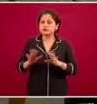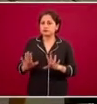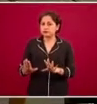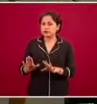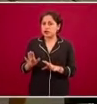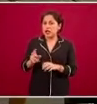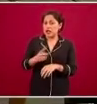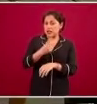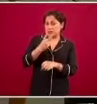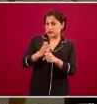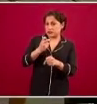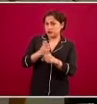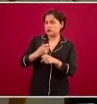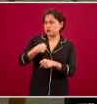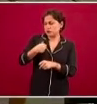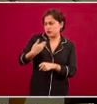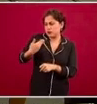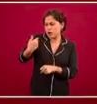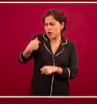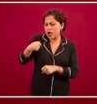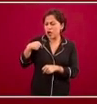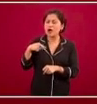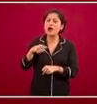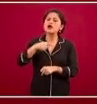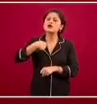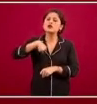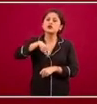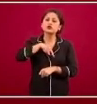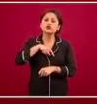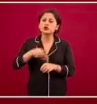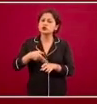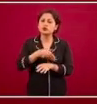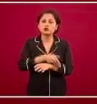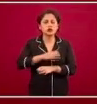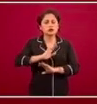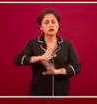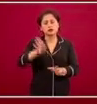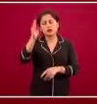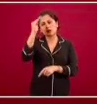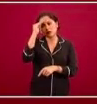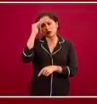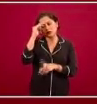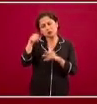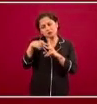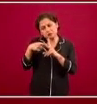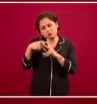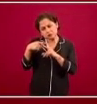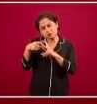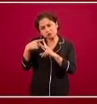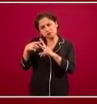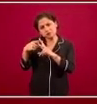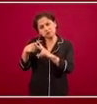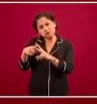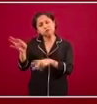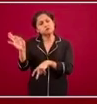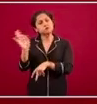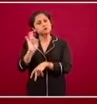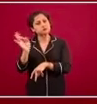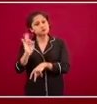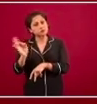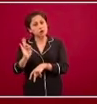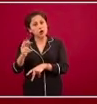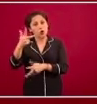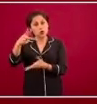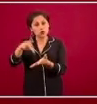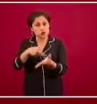we estimated originally, and it is the same that we had expected. And it